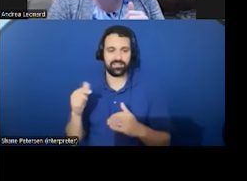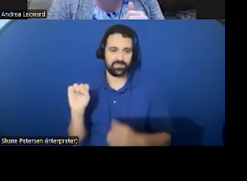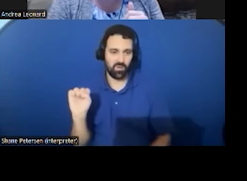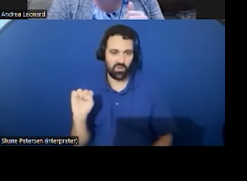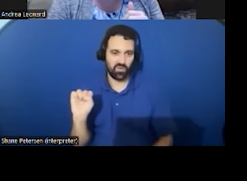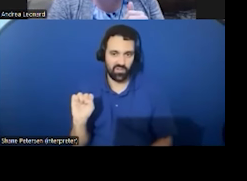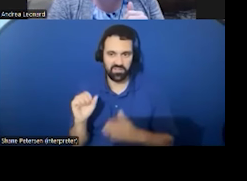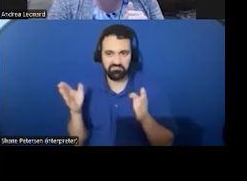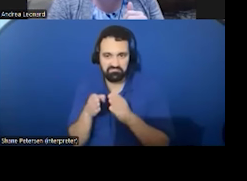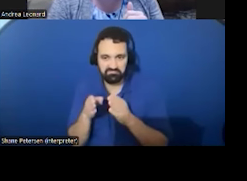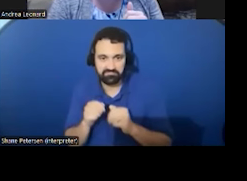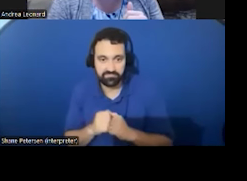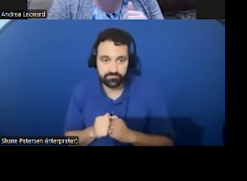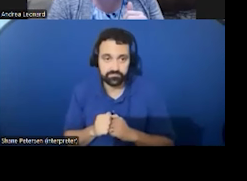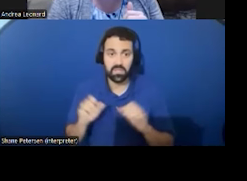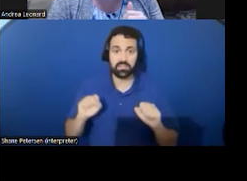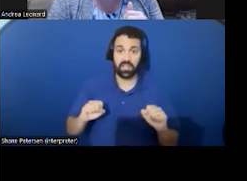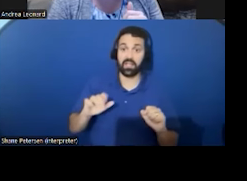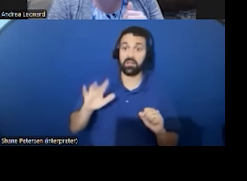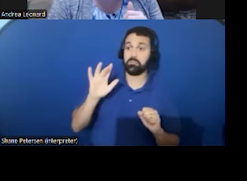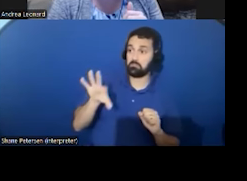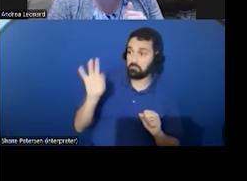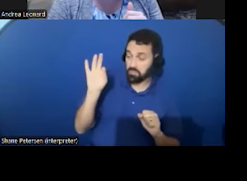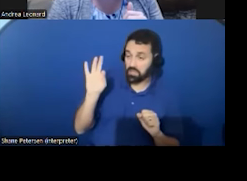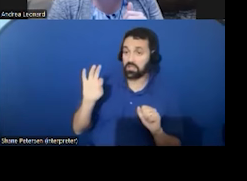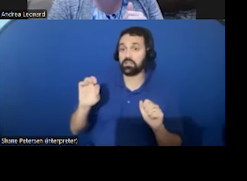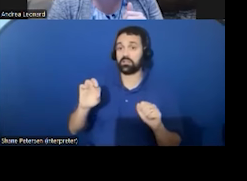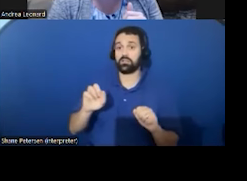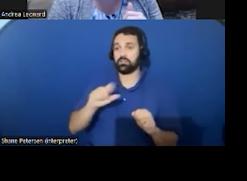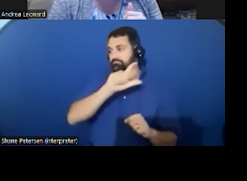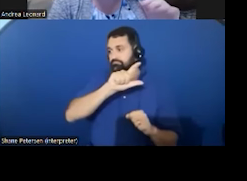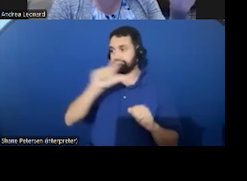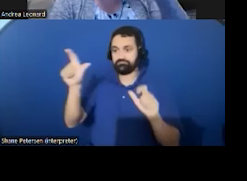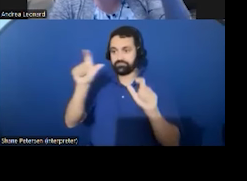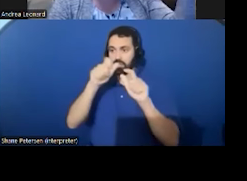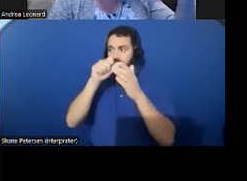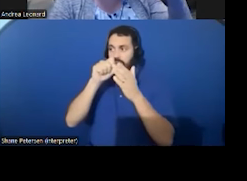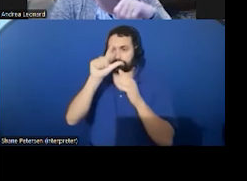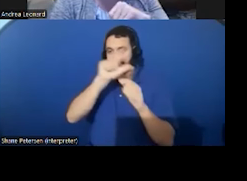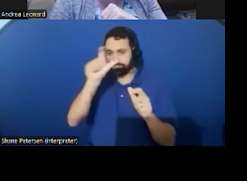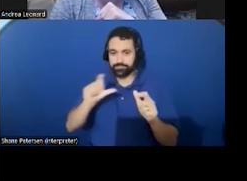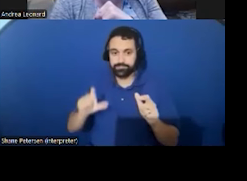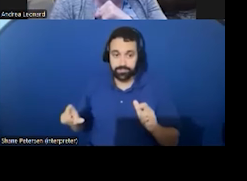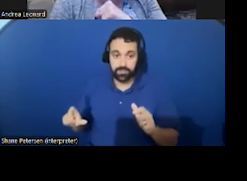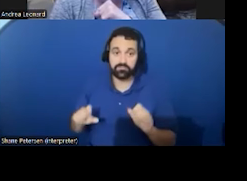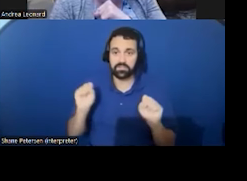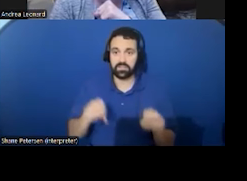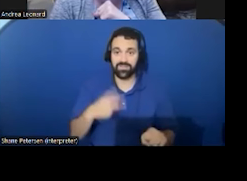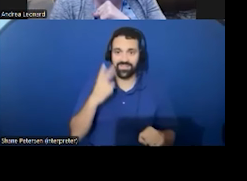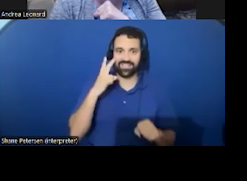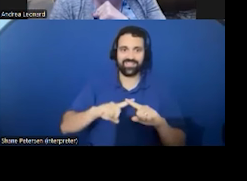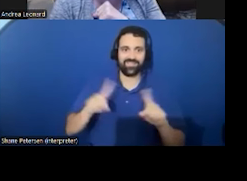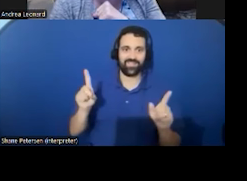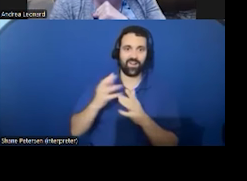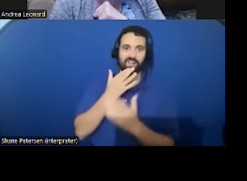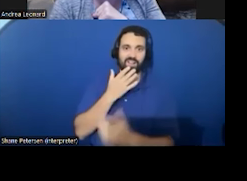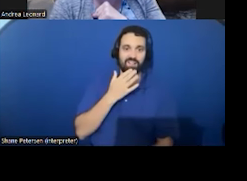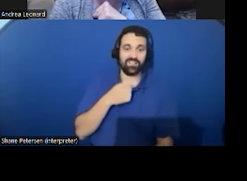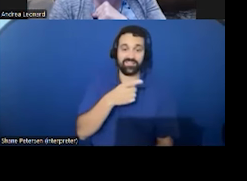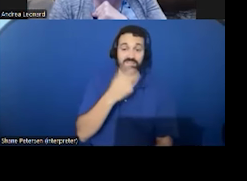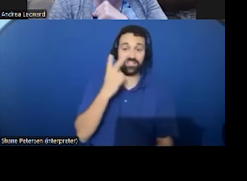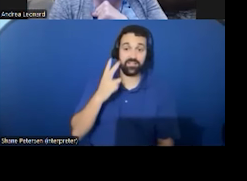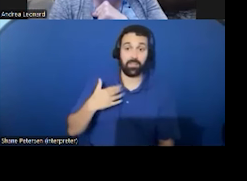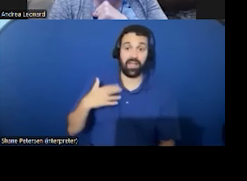any piece, highlight it, and say, this is my heading small. See how heading large is in a different color? So this is my heading